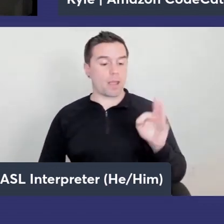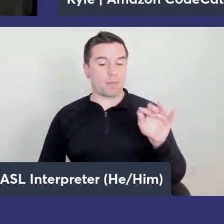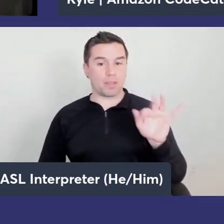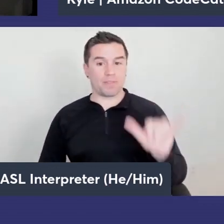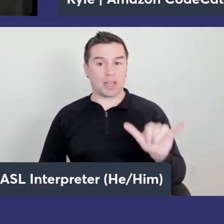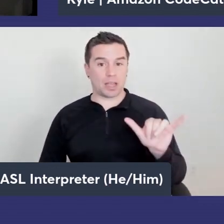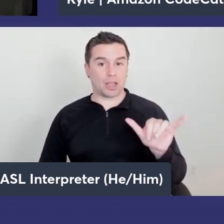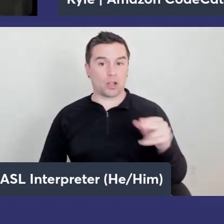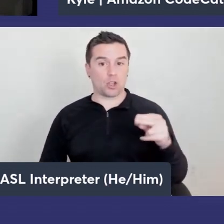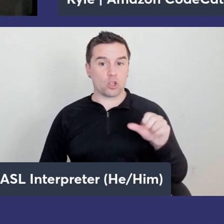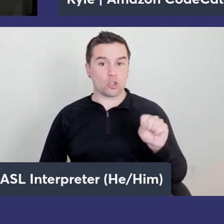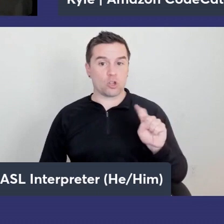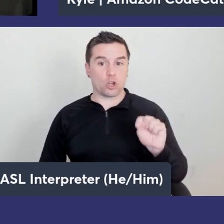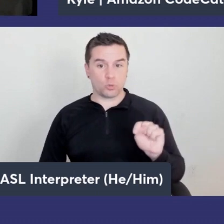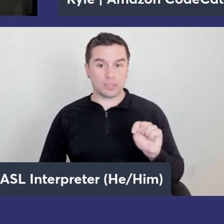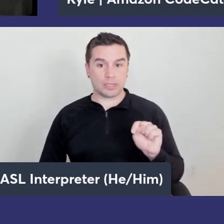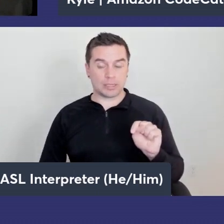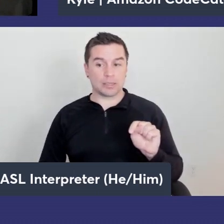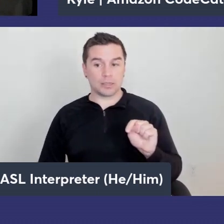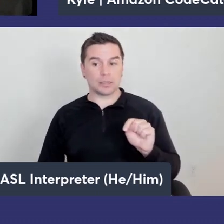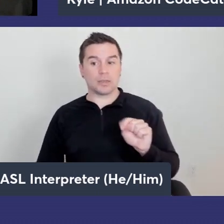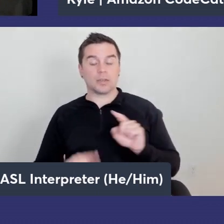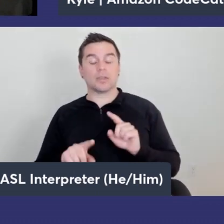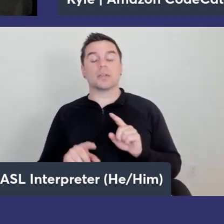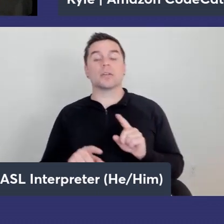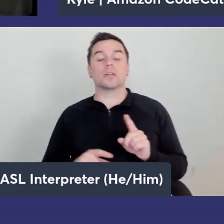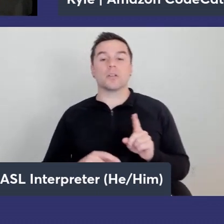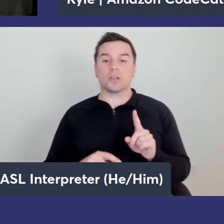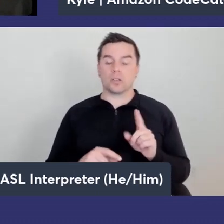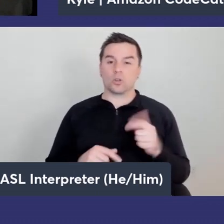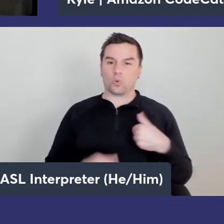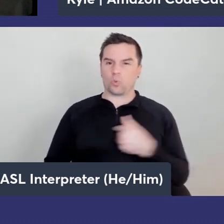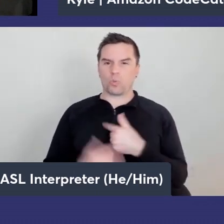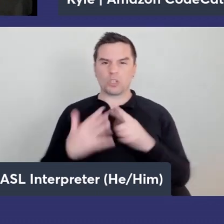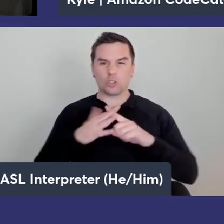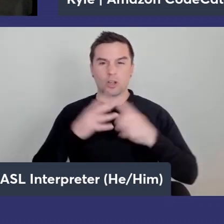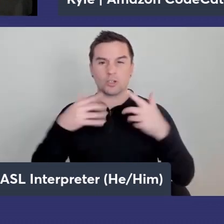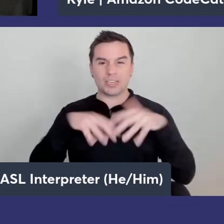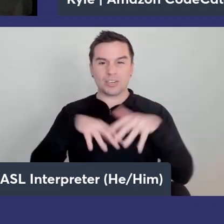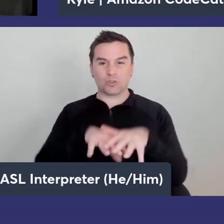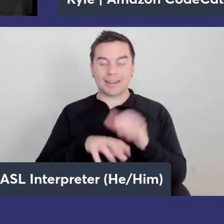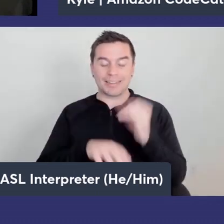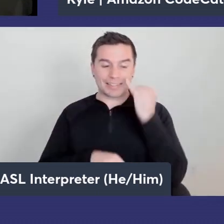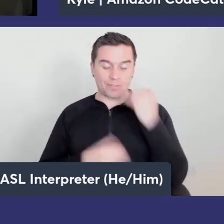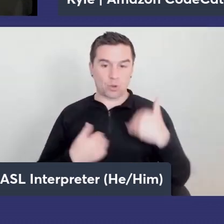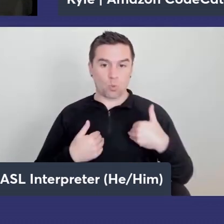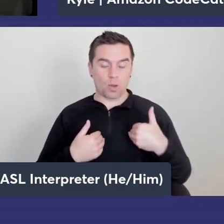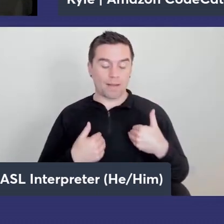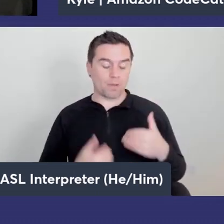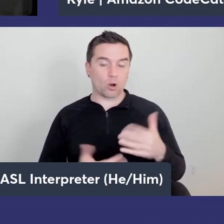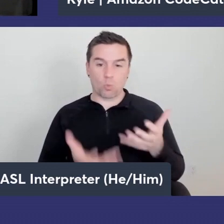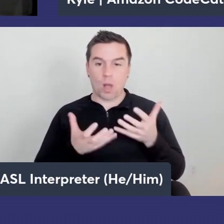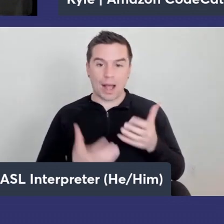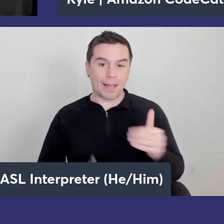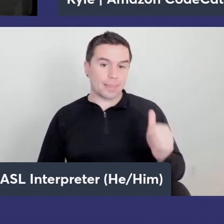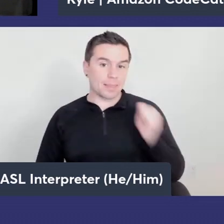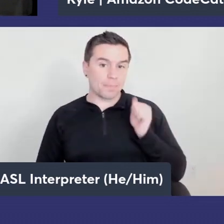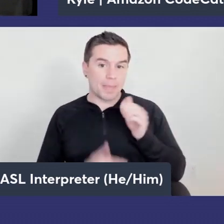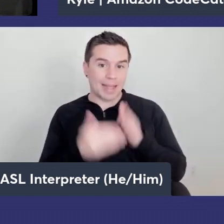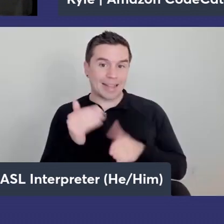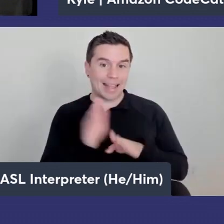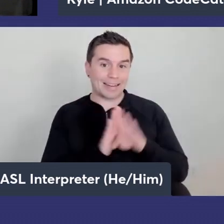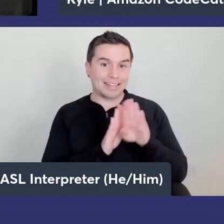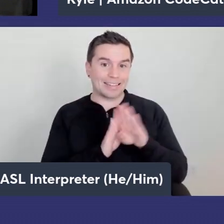scratch, sure. But where we would start to integrate is if you want your backend and the kind of the DevOps side there. We are working closely with that